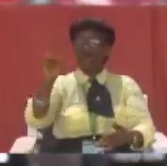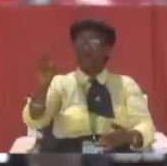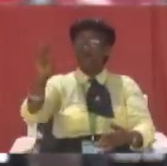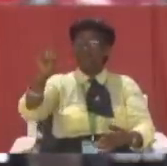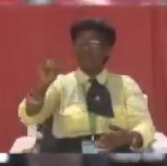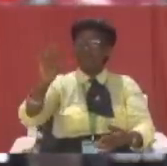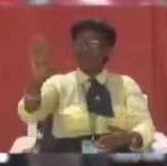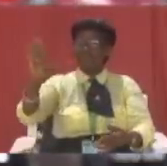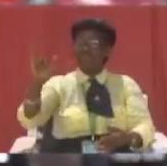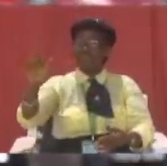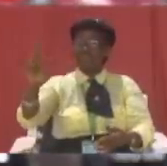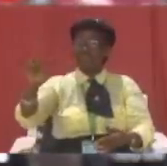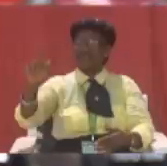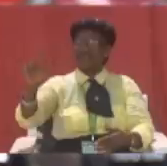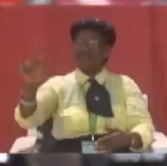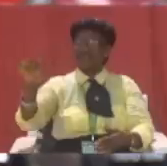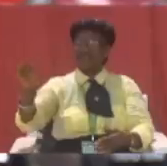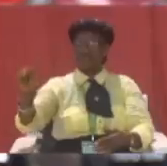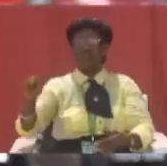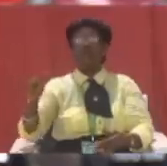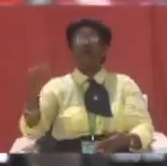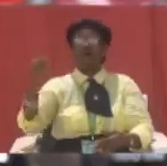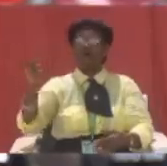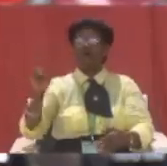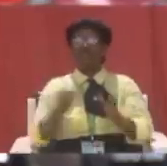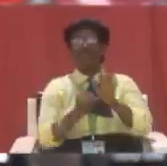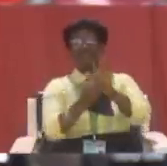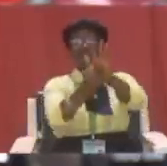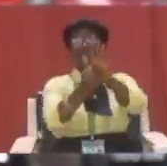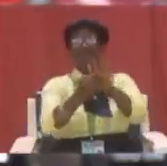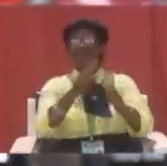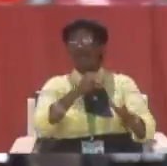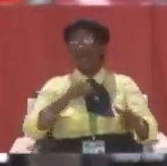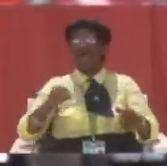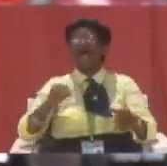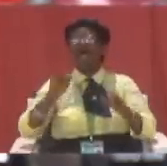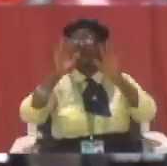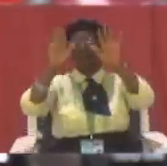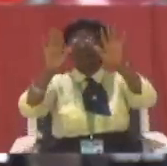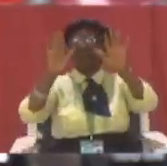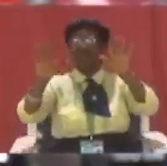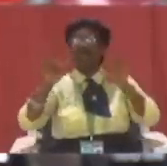and wonders, is the Lord Jesus himself.